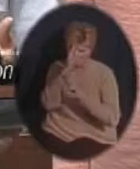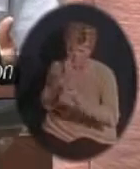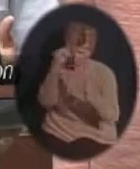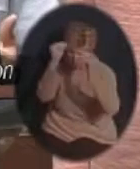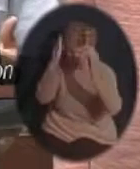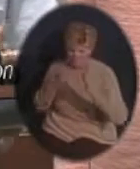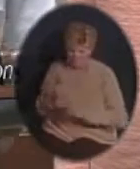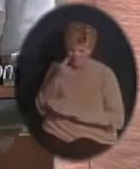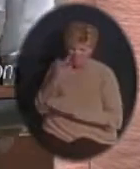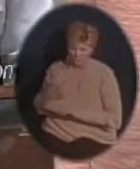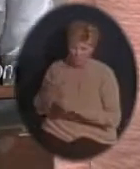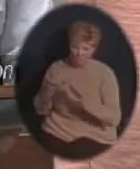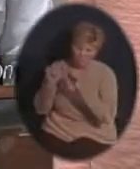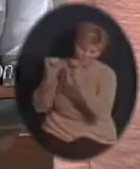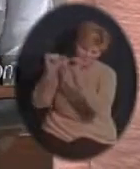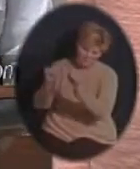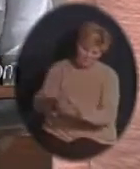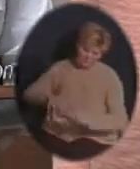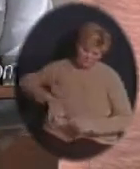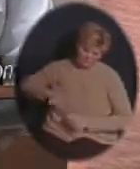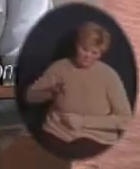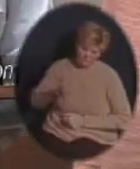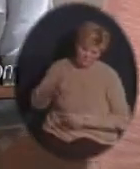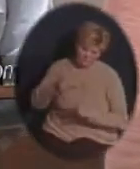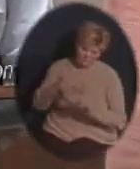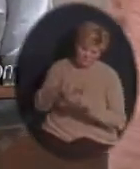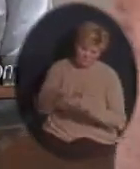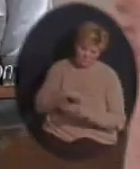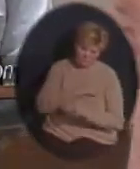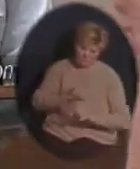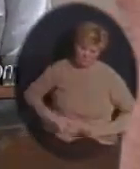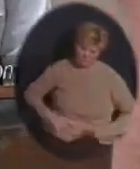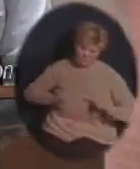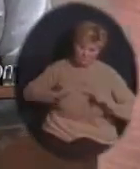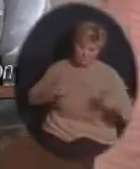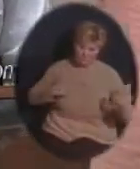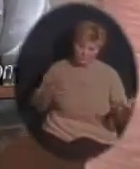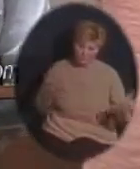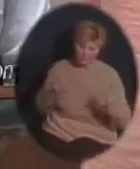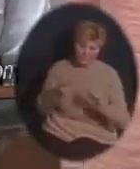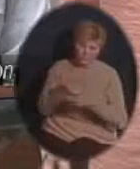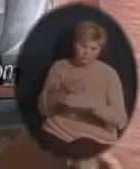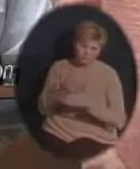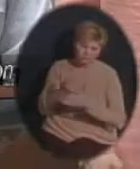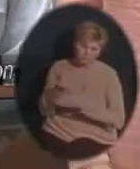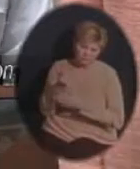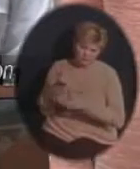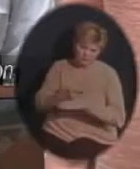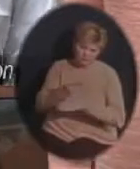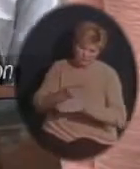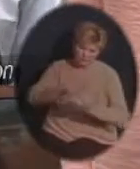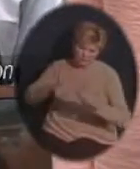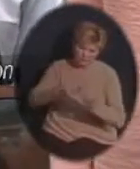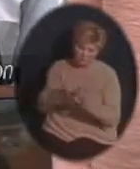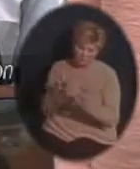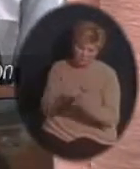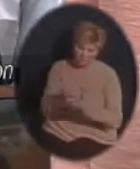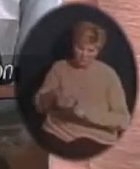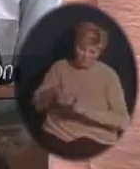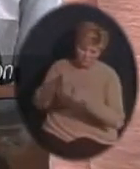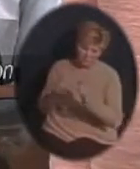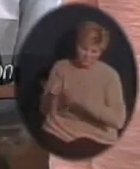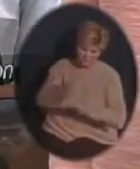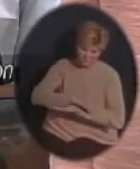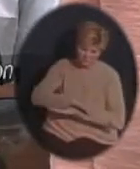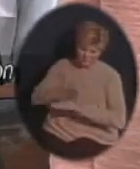I'd like to share a little bit of history about this important day because it does have a Kansas connection. The origins of